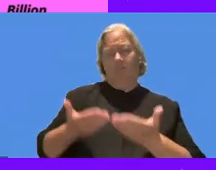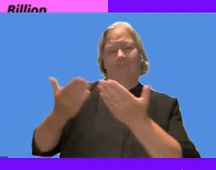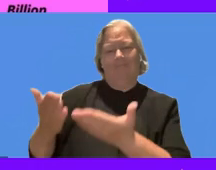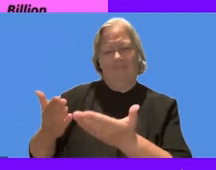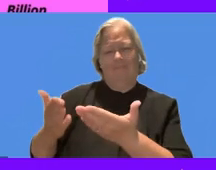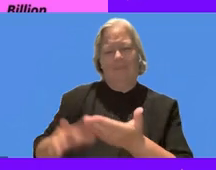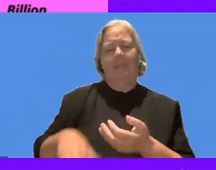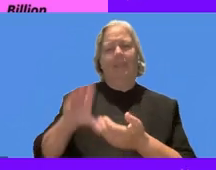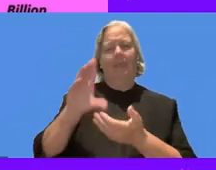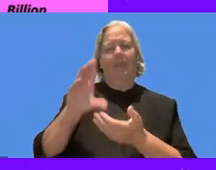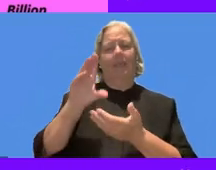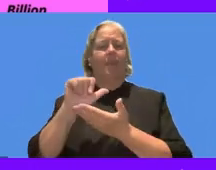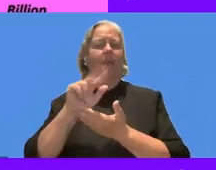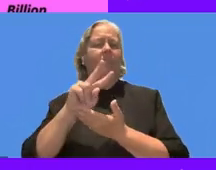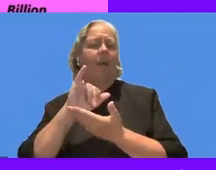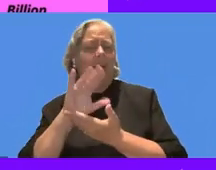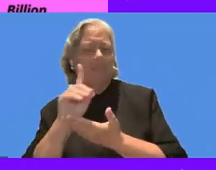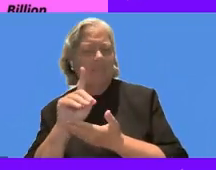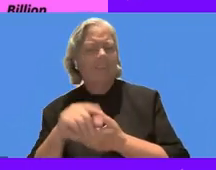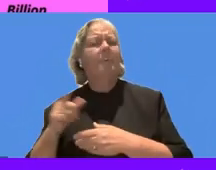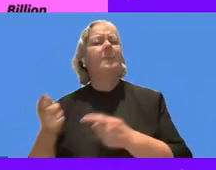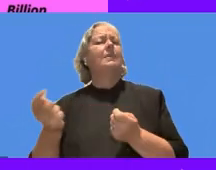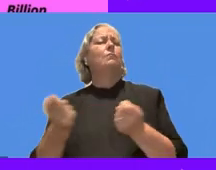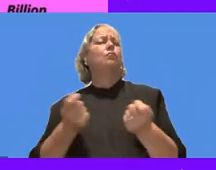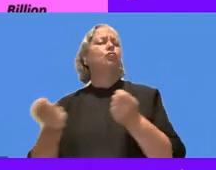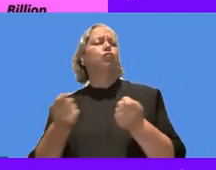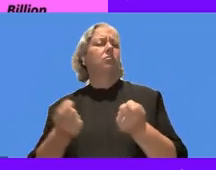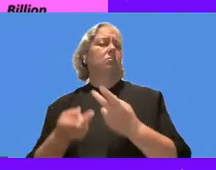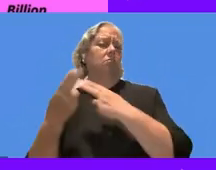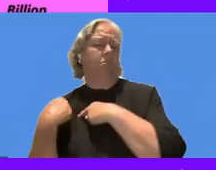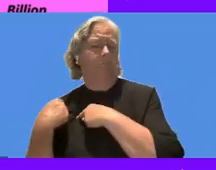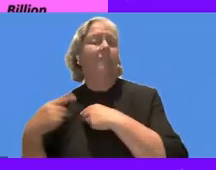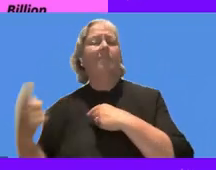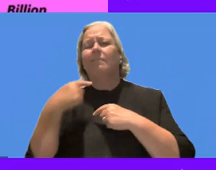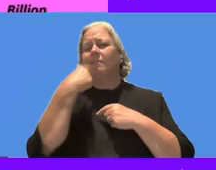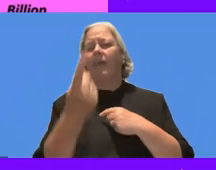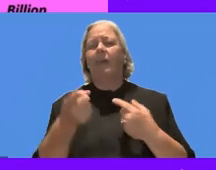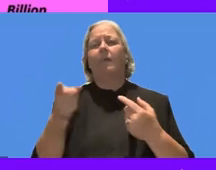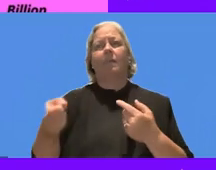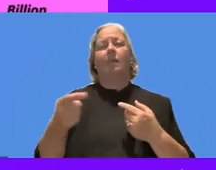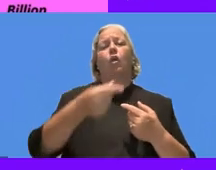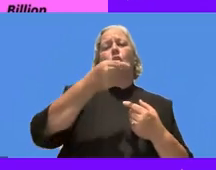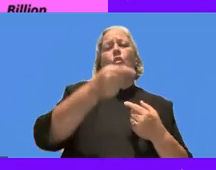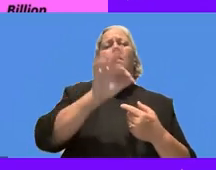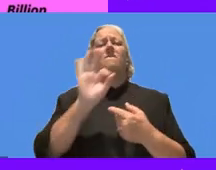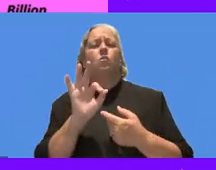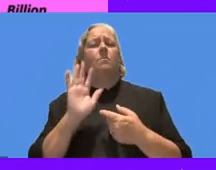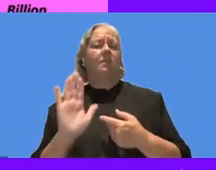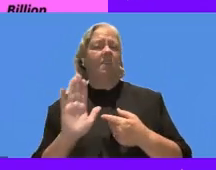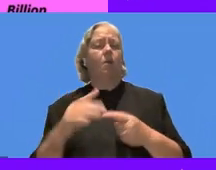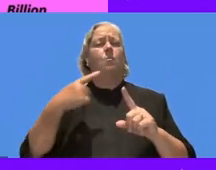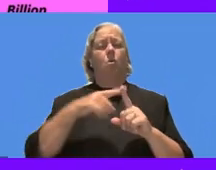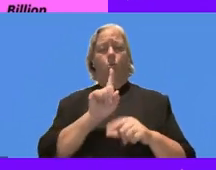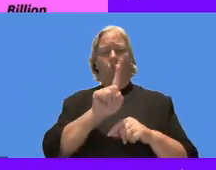Hub, to introduce a little bit more about the Global Forum for Adolescents and the 1.8 campaign. But while